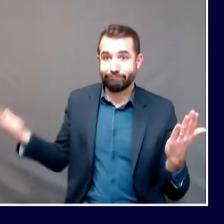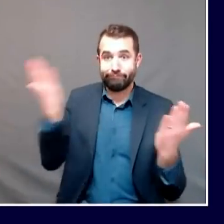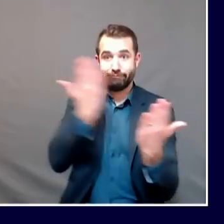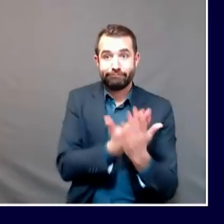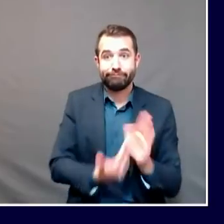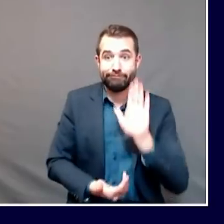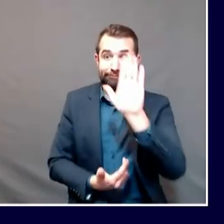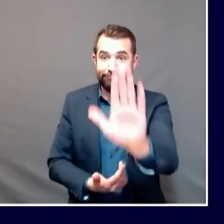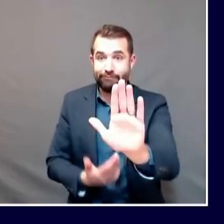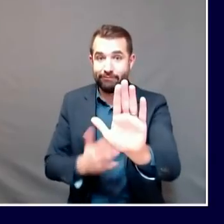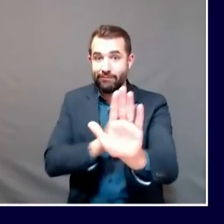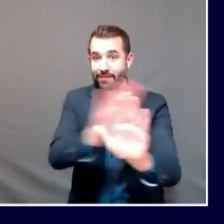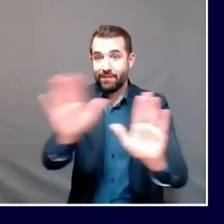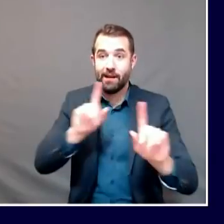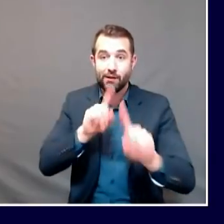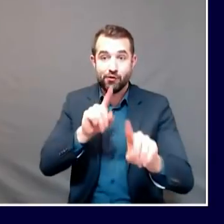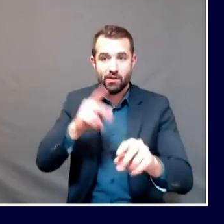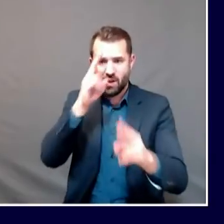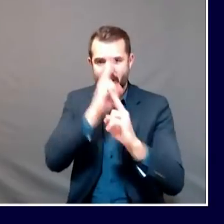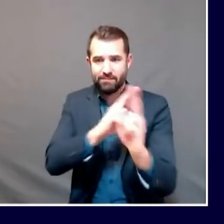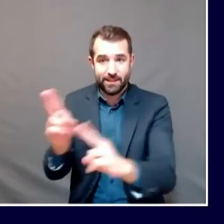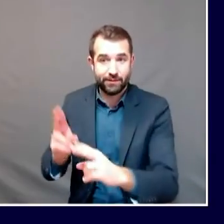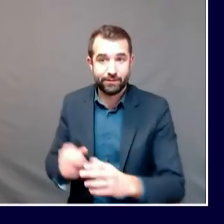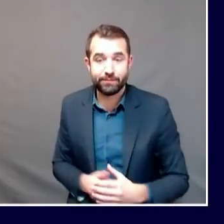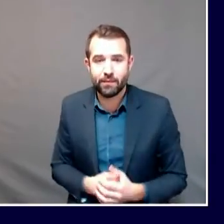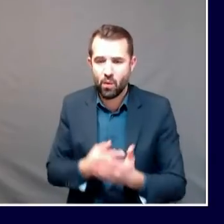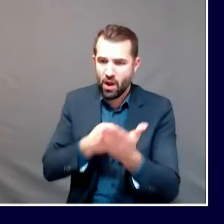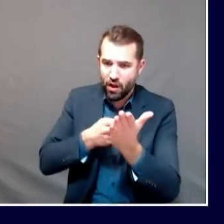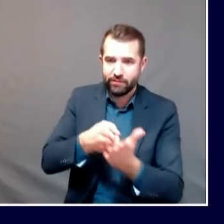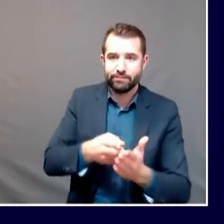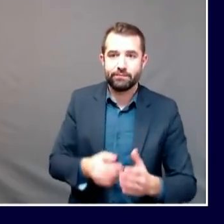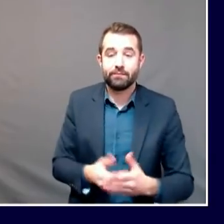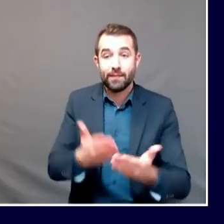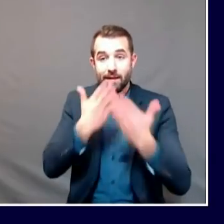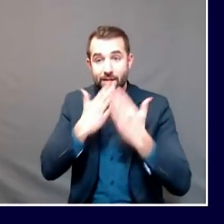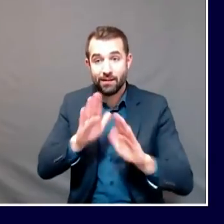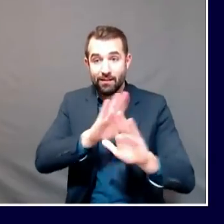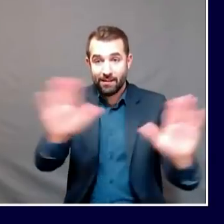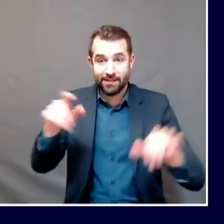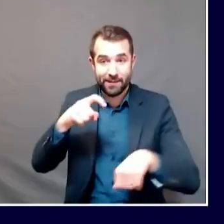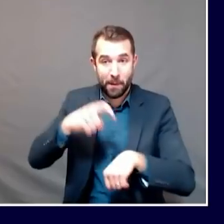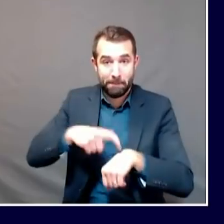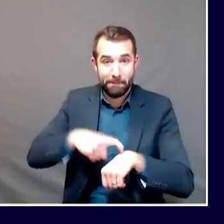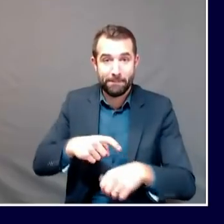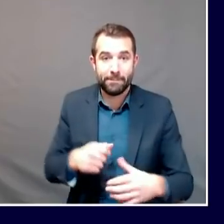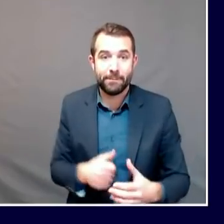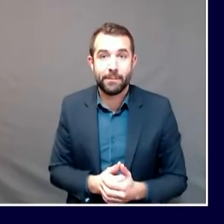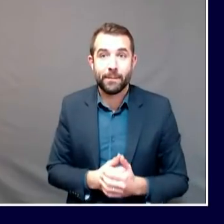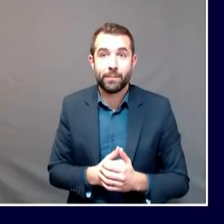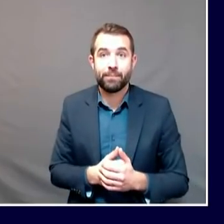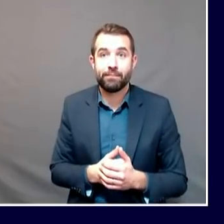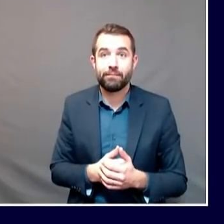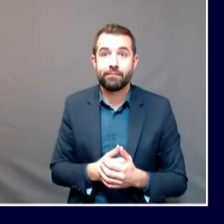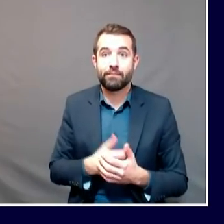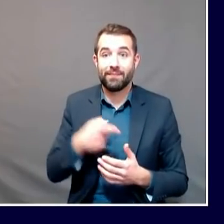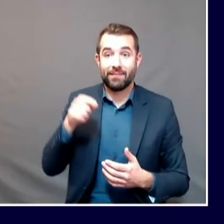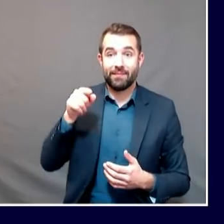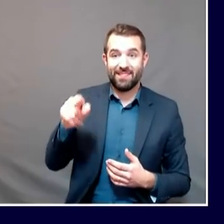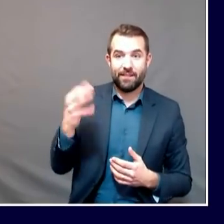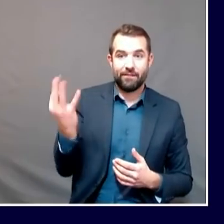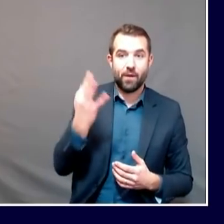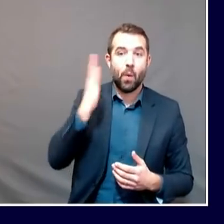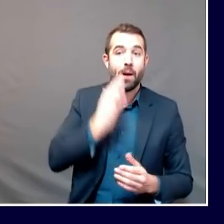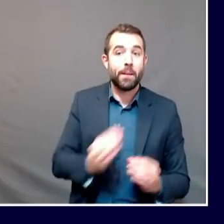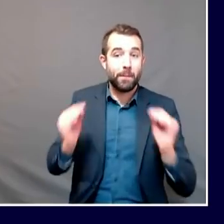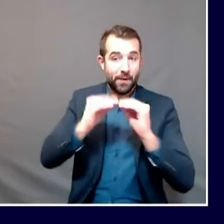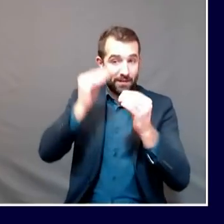with that, I thank everybody for your time this afternoon. We will absolutely have more updates as we go through the week. With that, I look forward to catching up